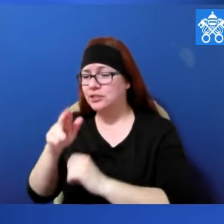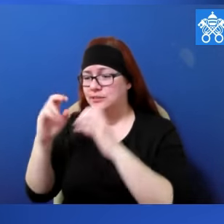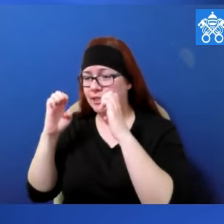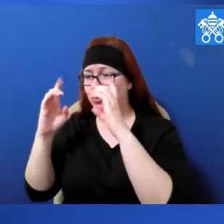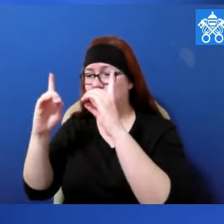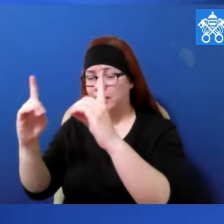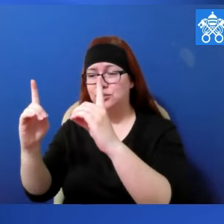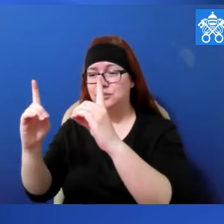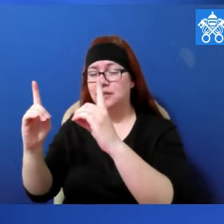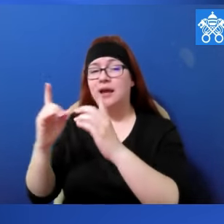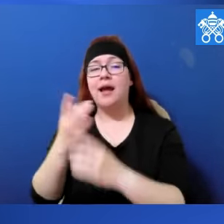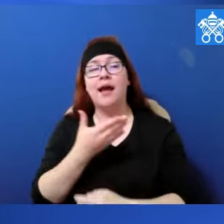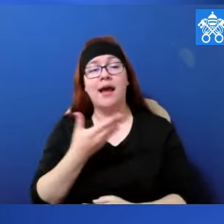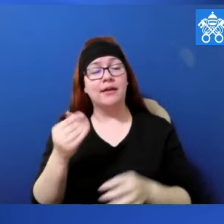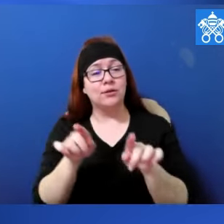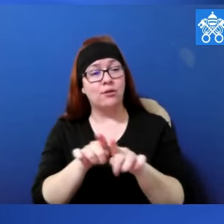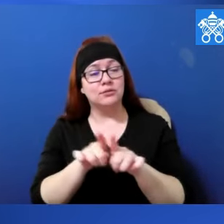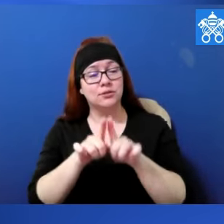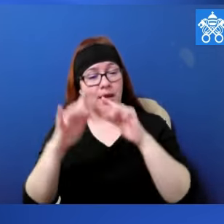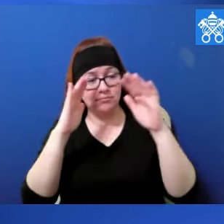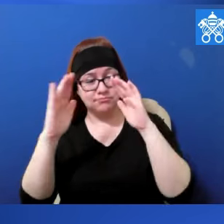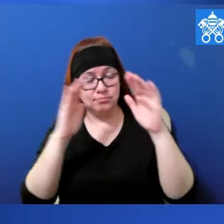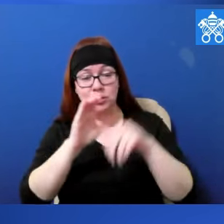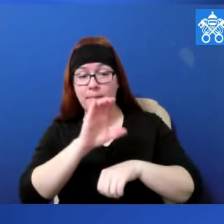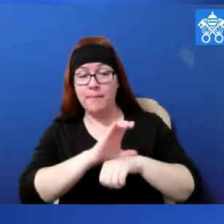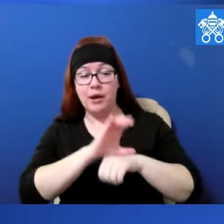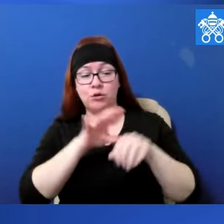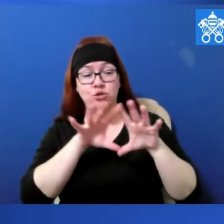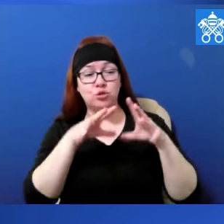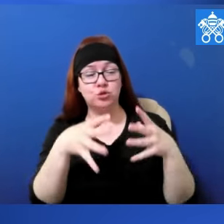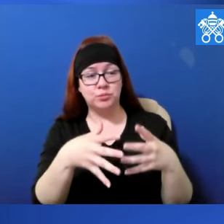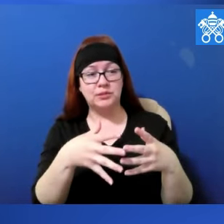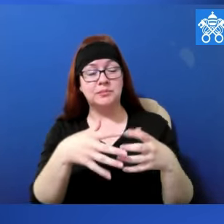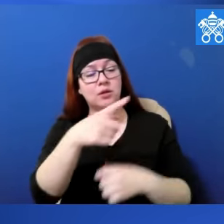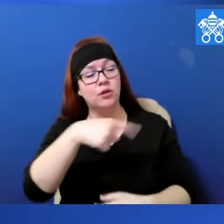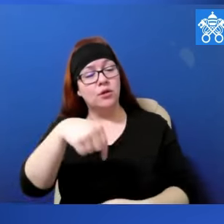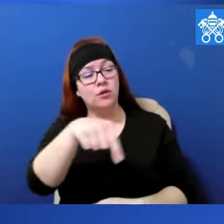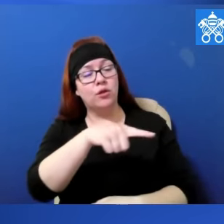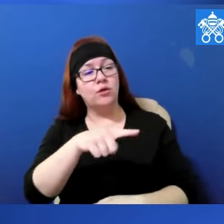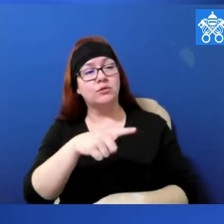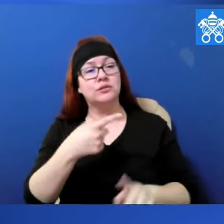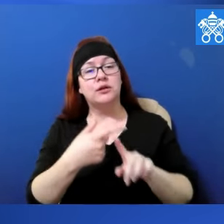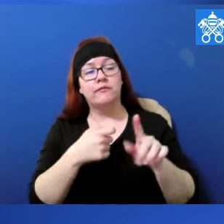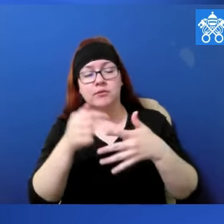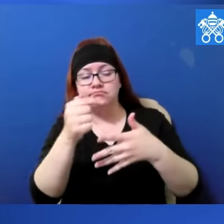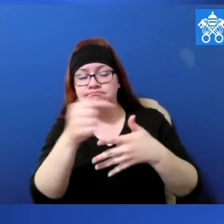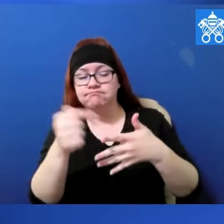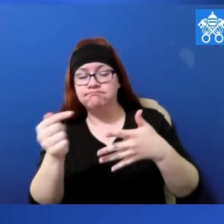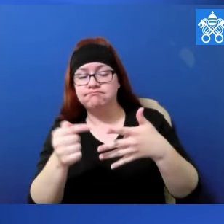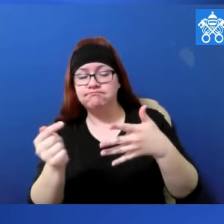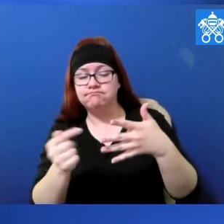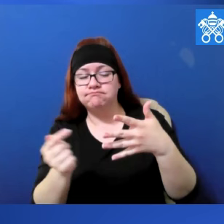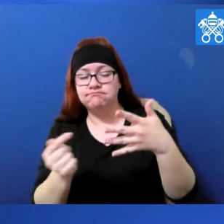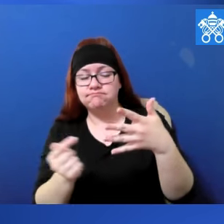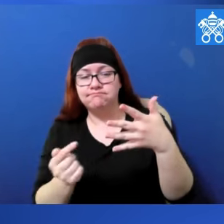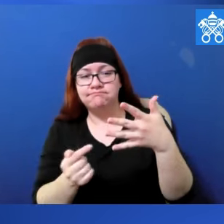Word of God and the Bread of Life. I also greet the parish groups, especially those of Marinella,